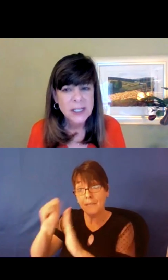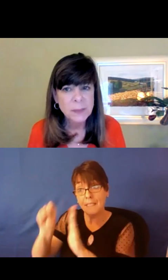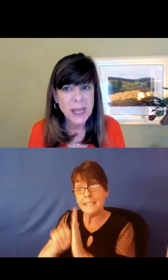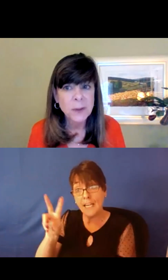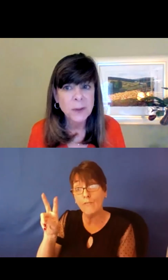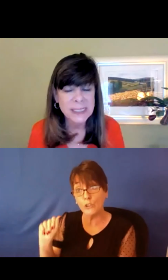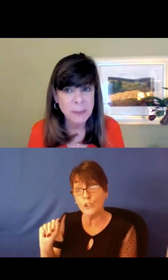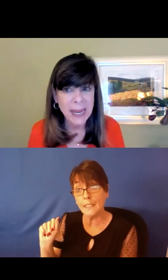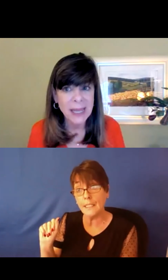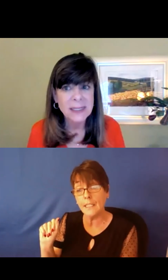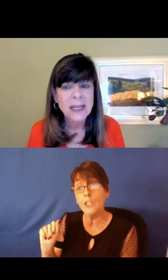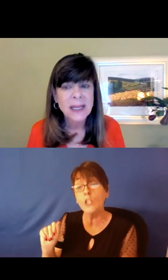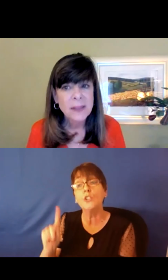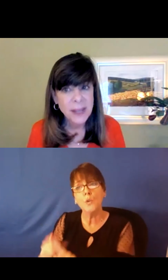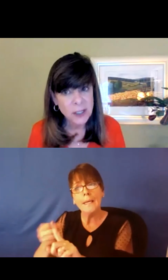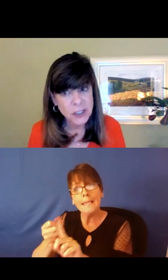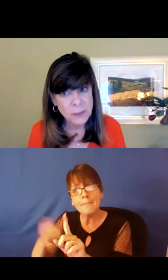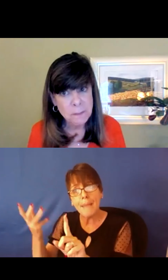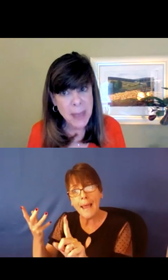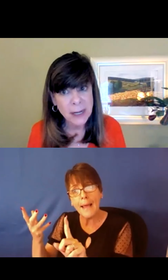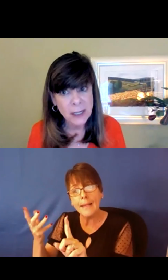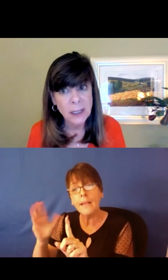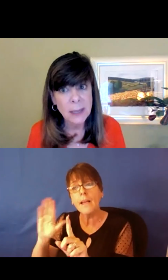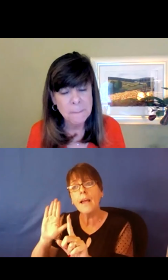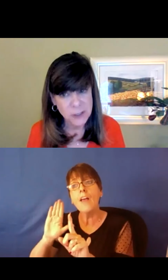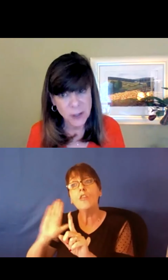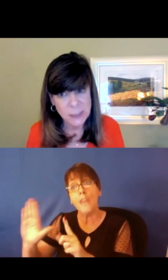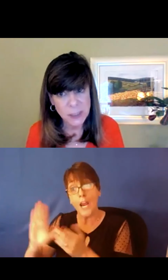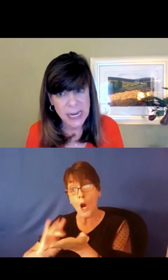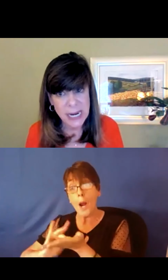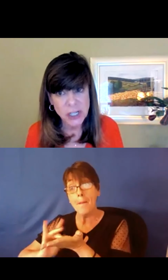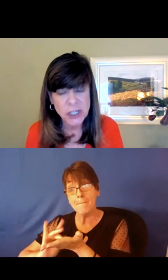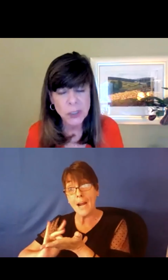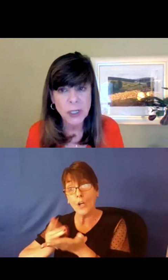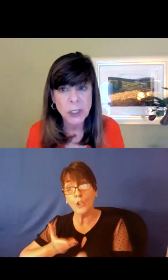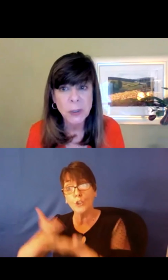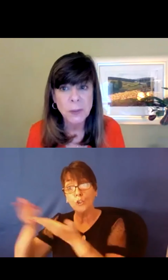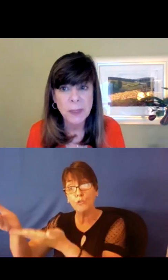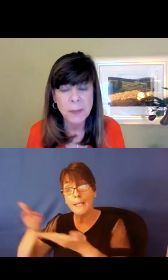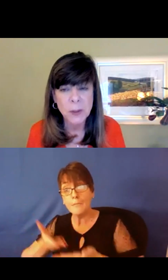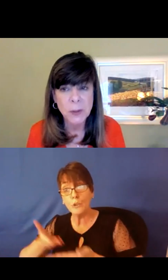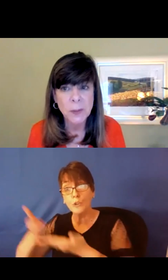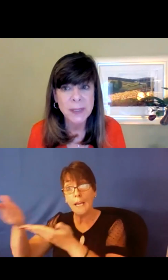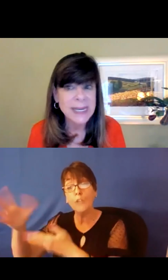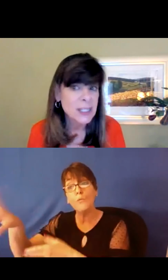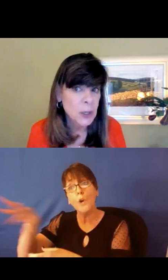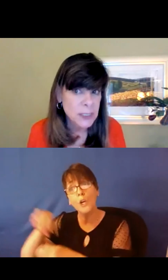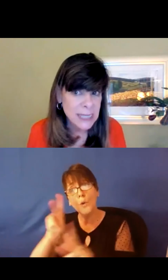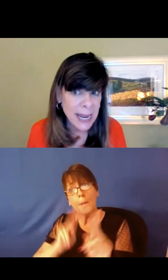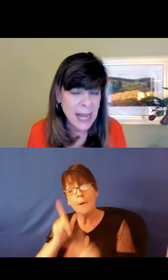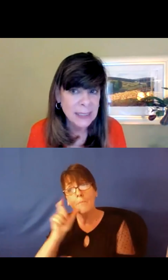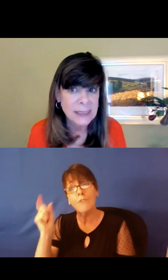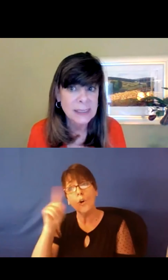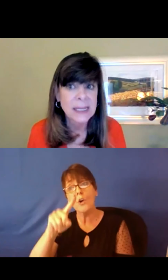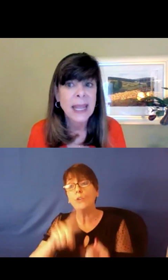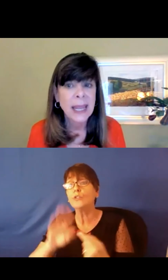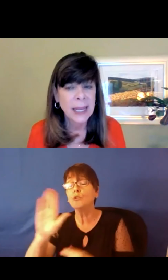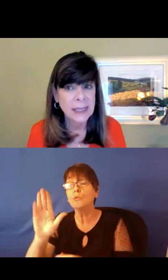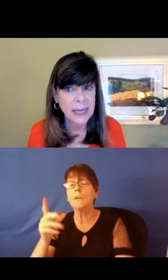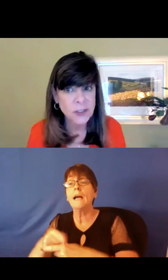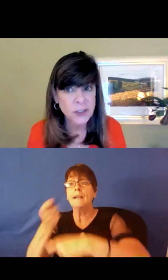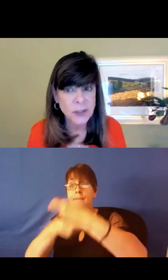Virginia to be able to expand their medical transportation to include people who needed to go to